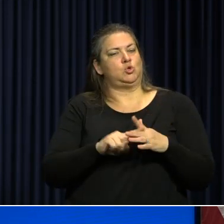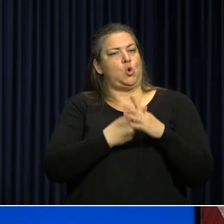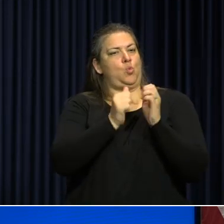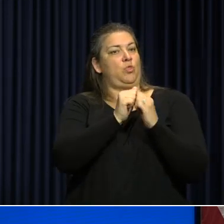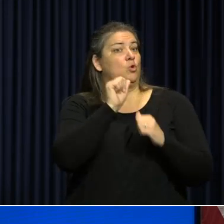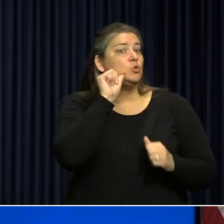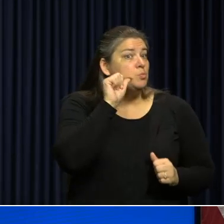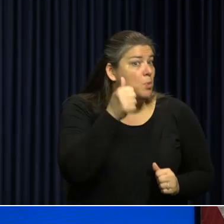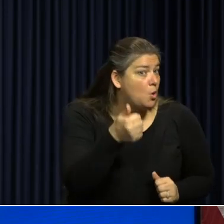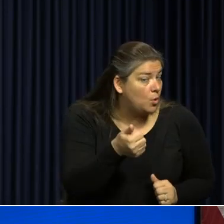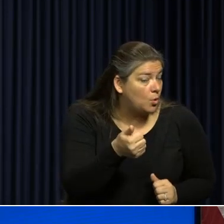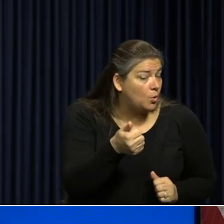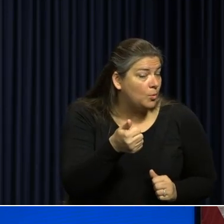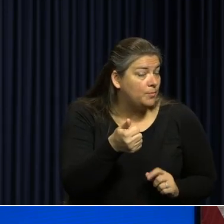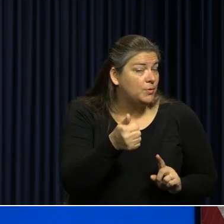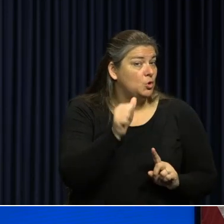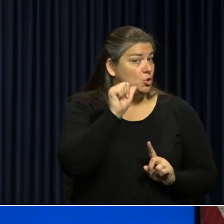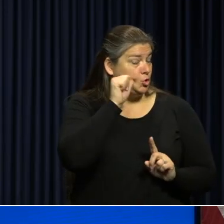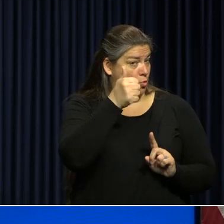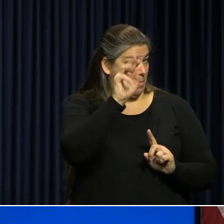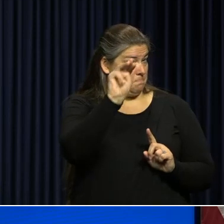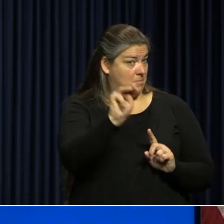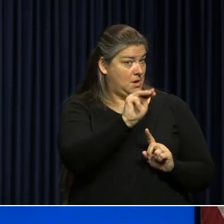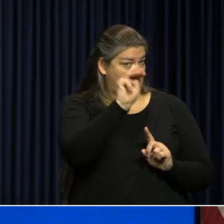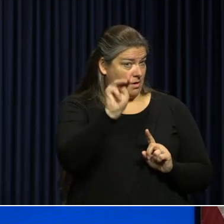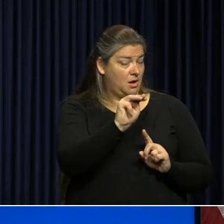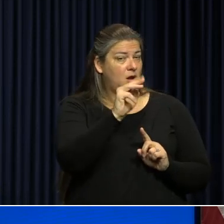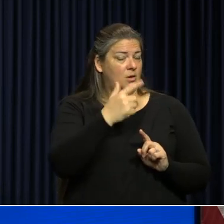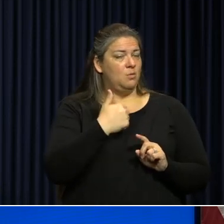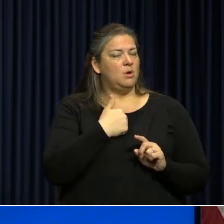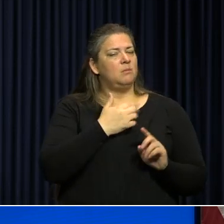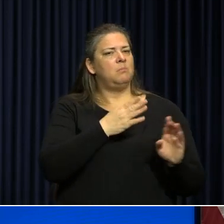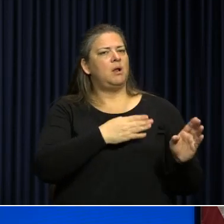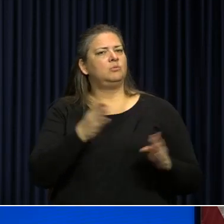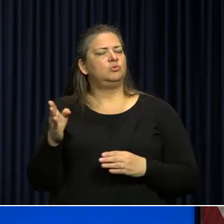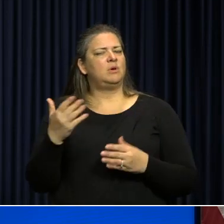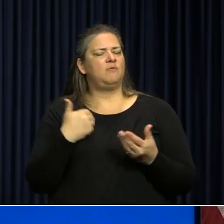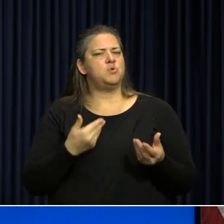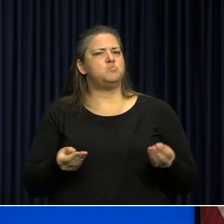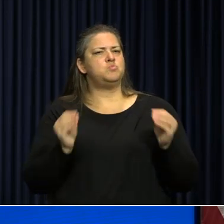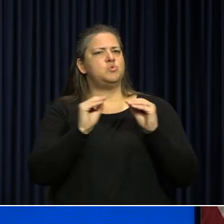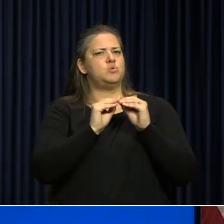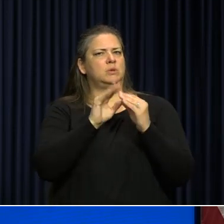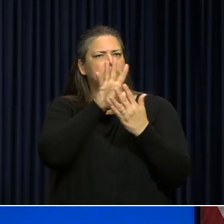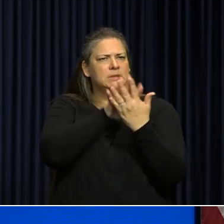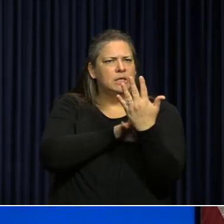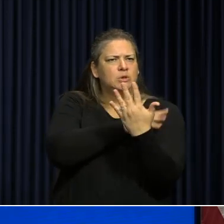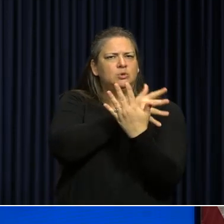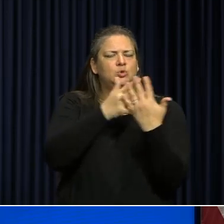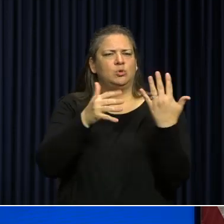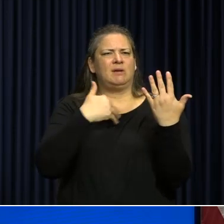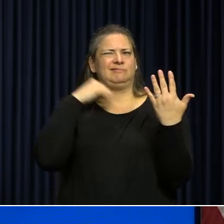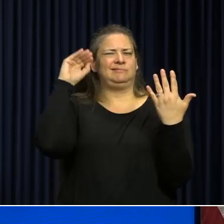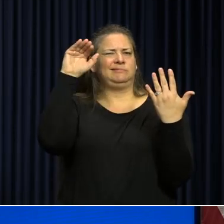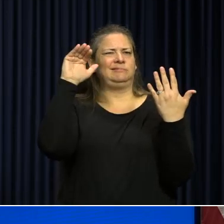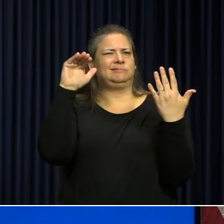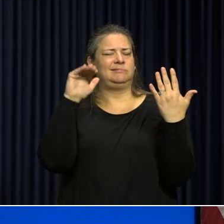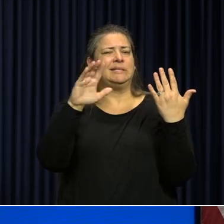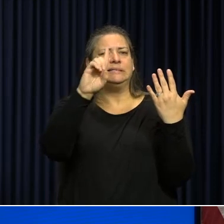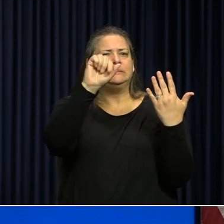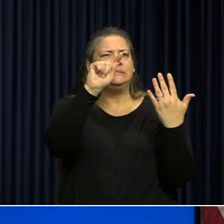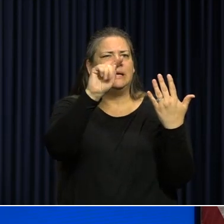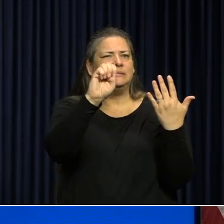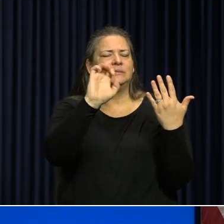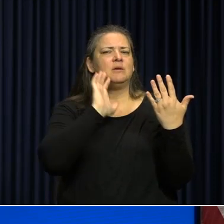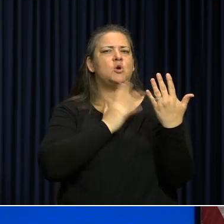then tomorrow on Monday, I think we're going to lay out a bigger schedule with dates on the phases that we see